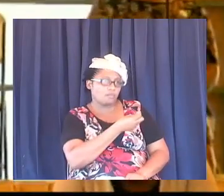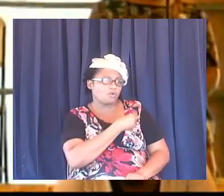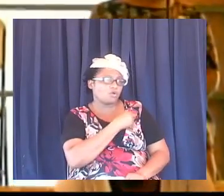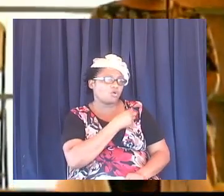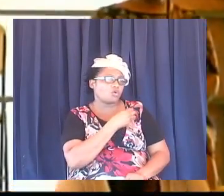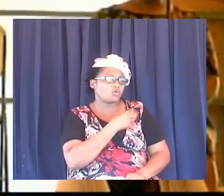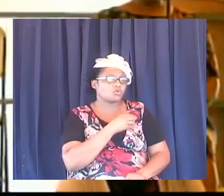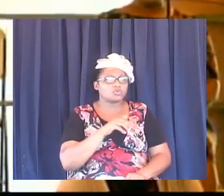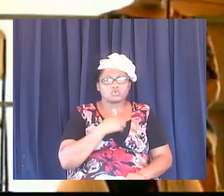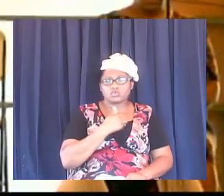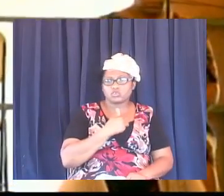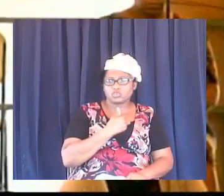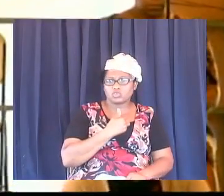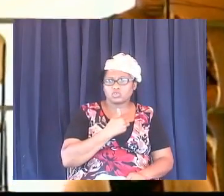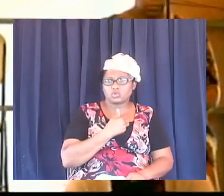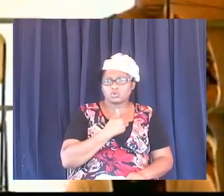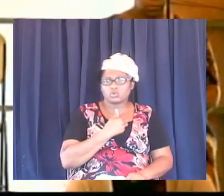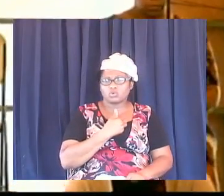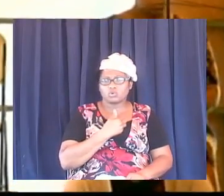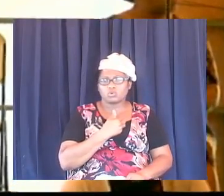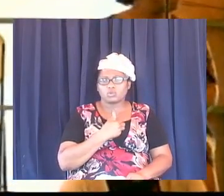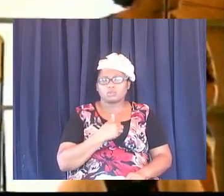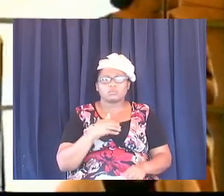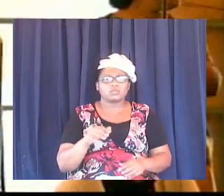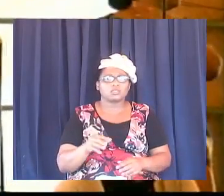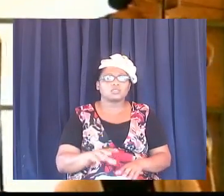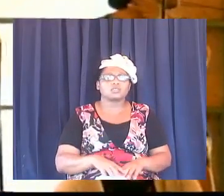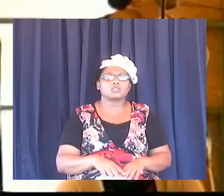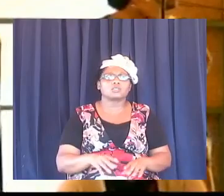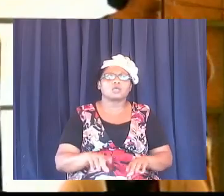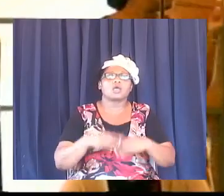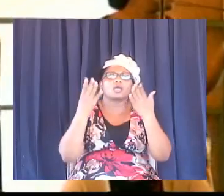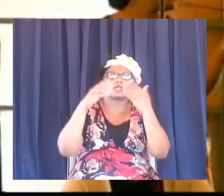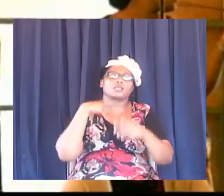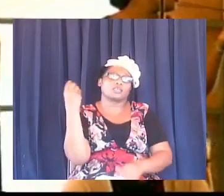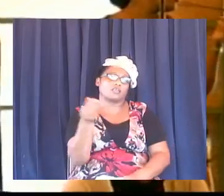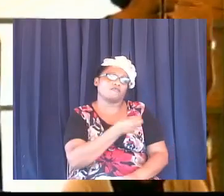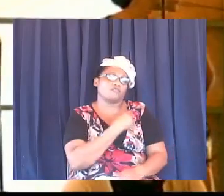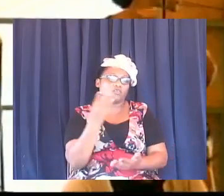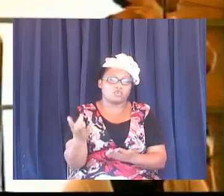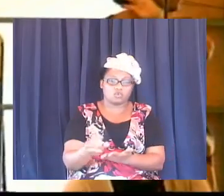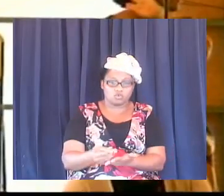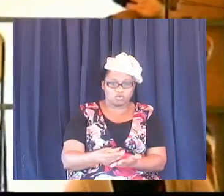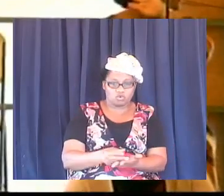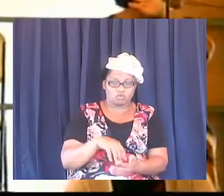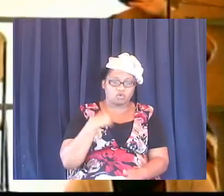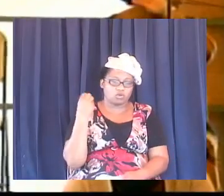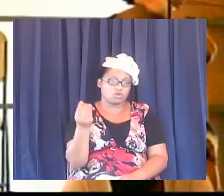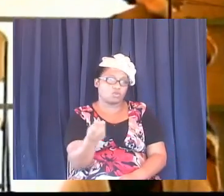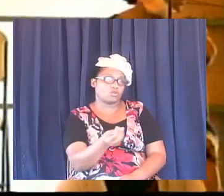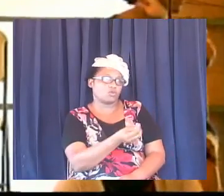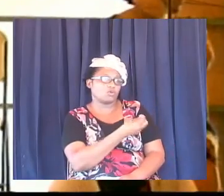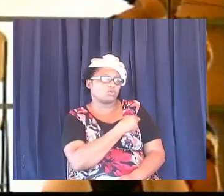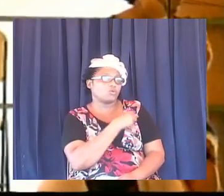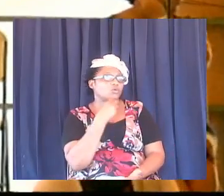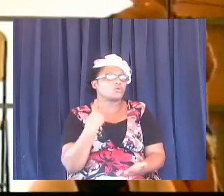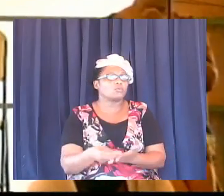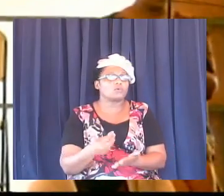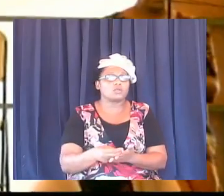pertains, God, to money. I pray, oh God, we will give our offering, we will give our tithes, God,